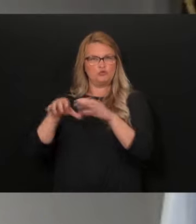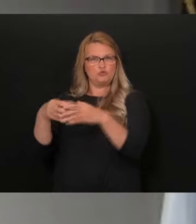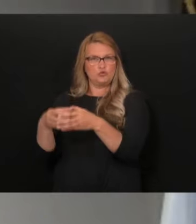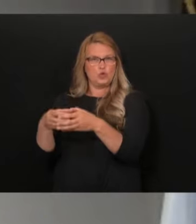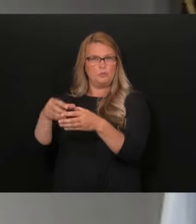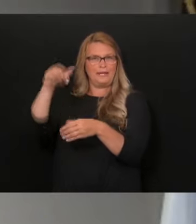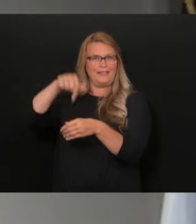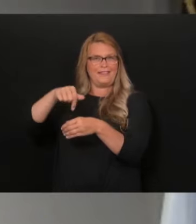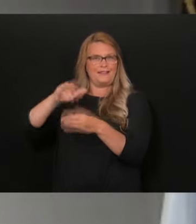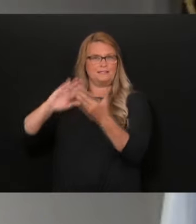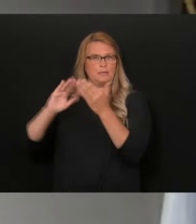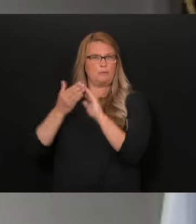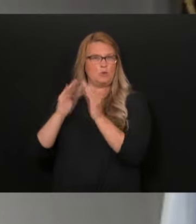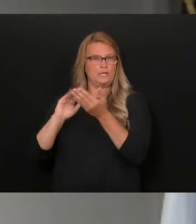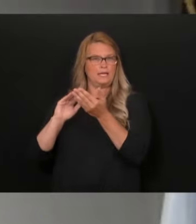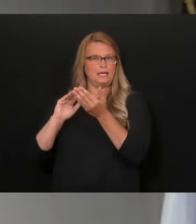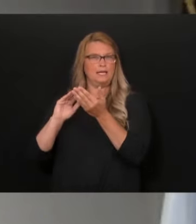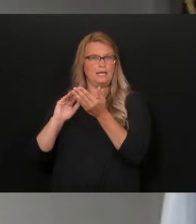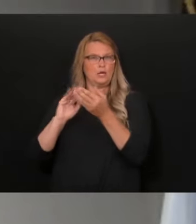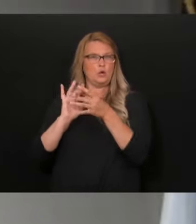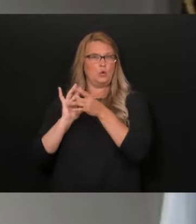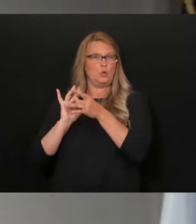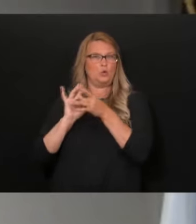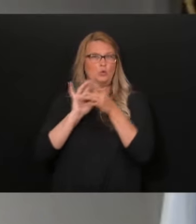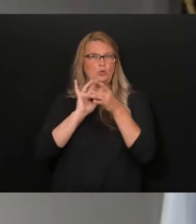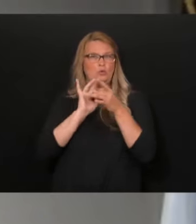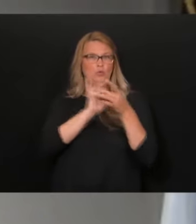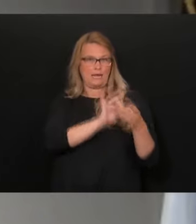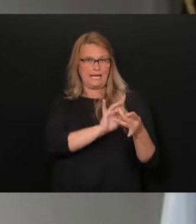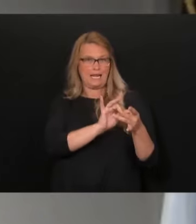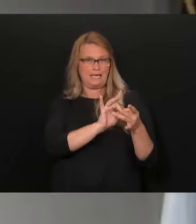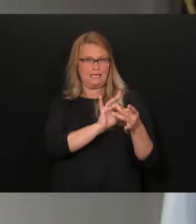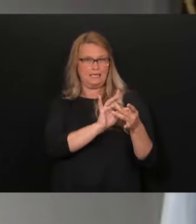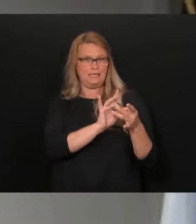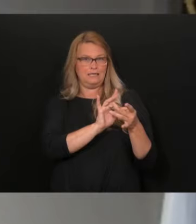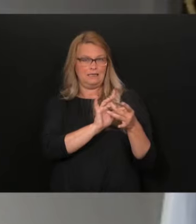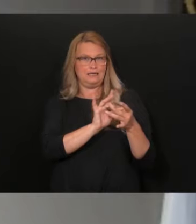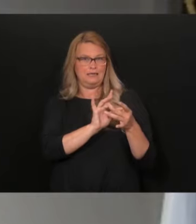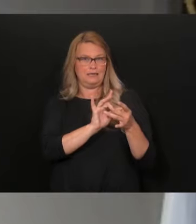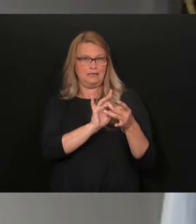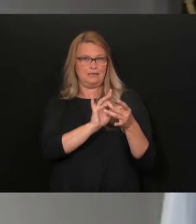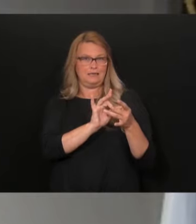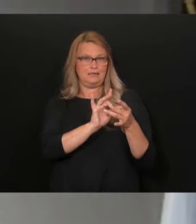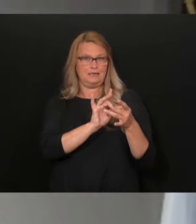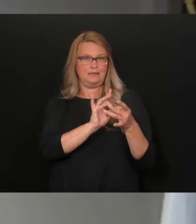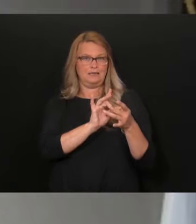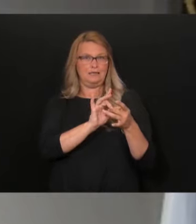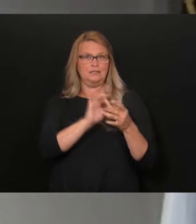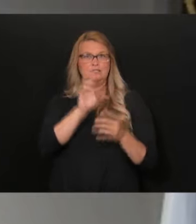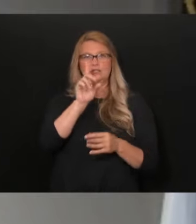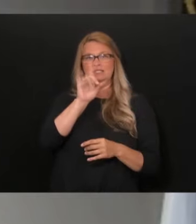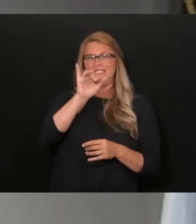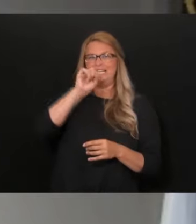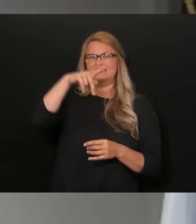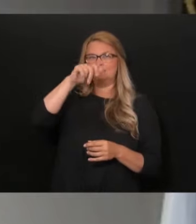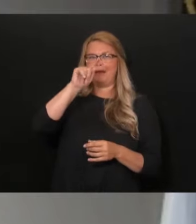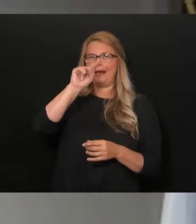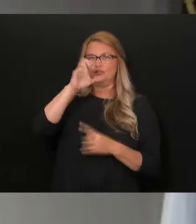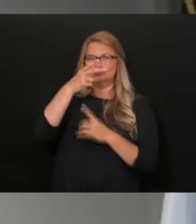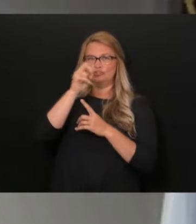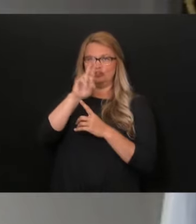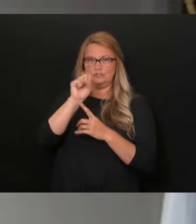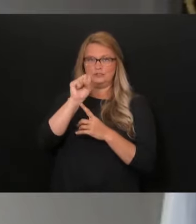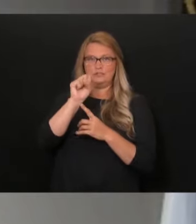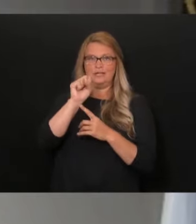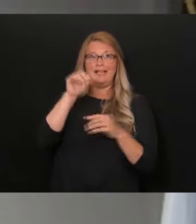community related to folks from dispatchers and the first responder community And again,